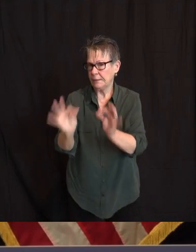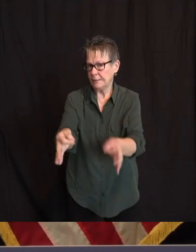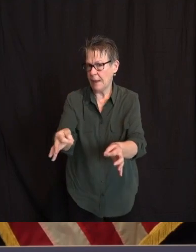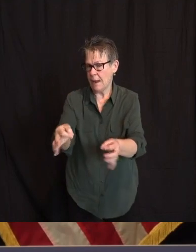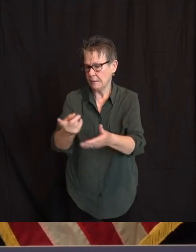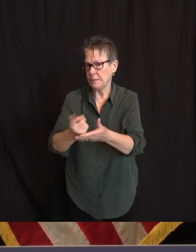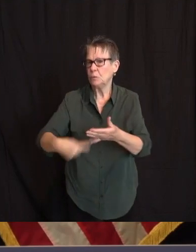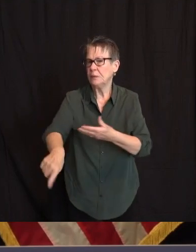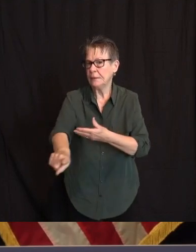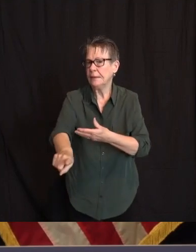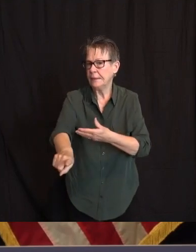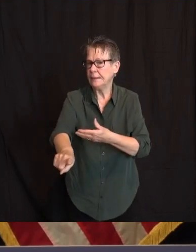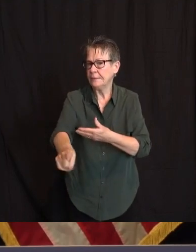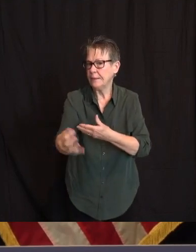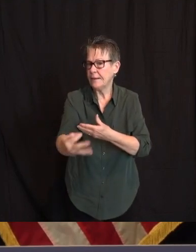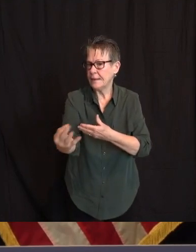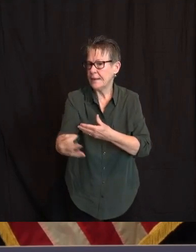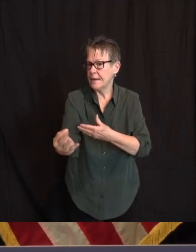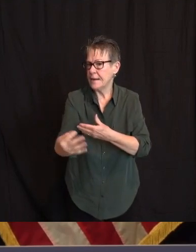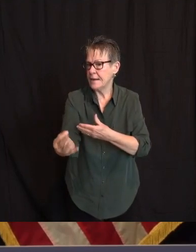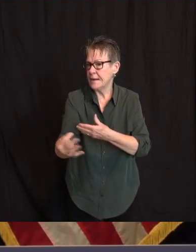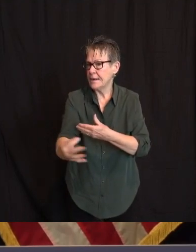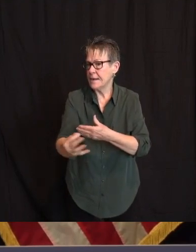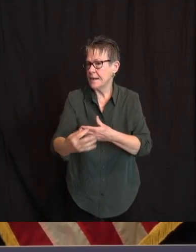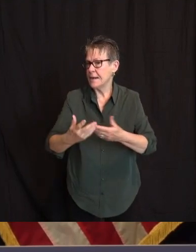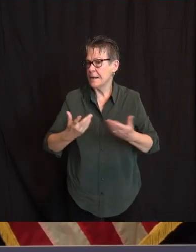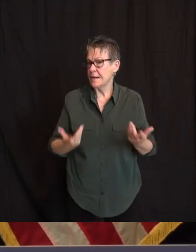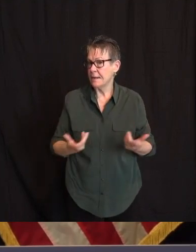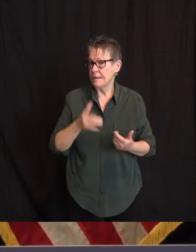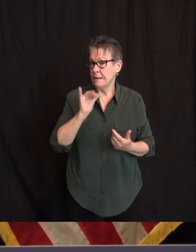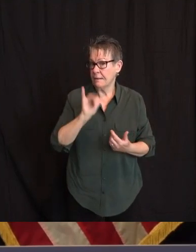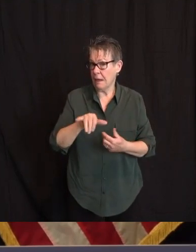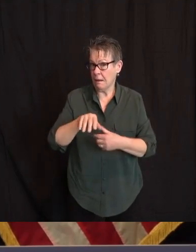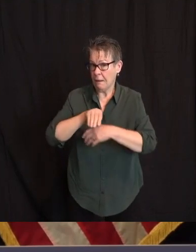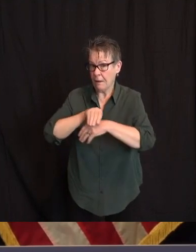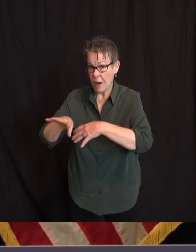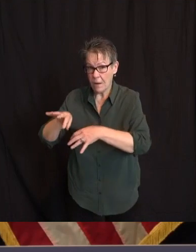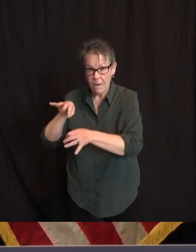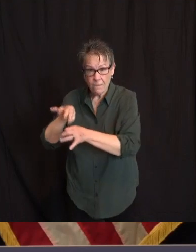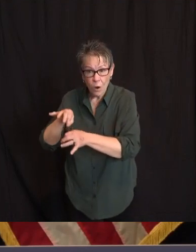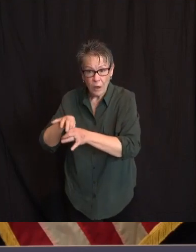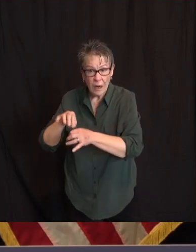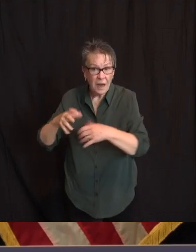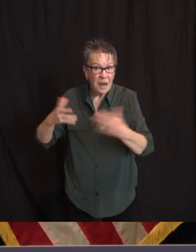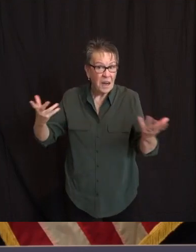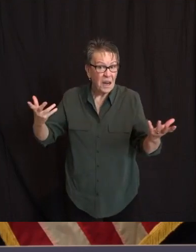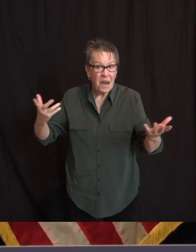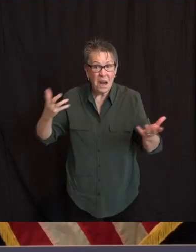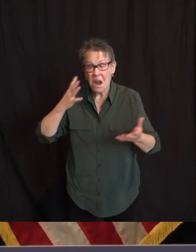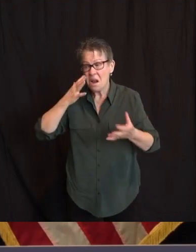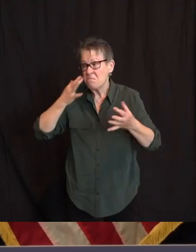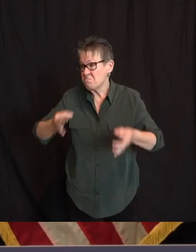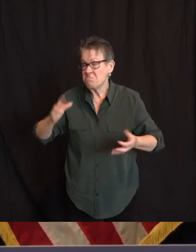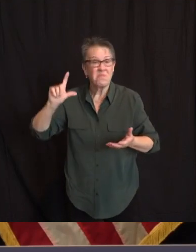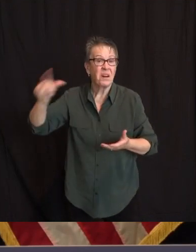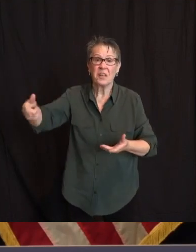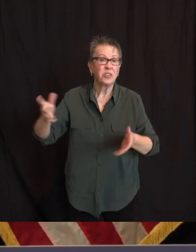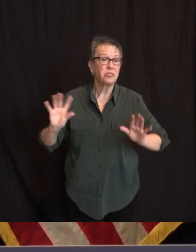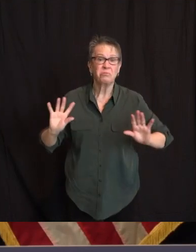my remarks. There's one set of executive orders that hold, that matter,